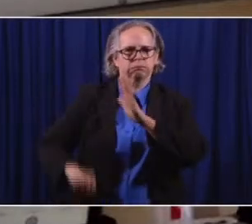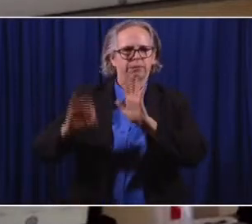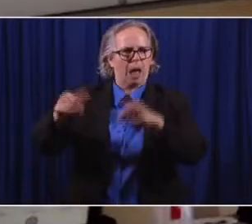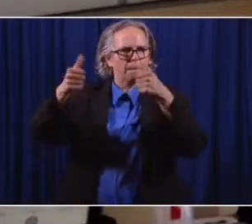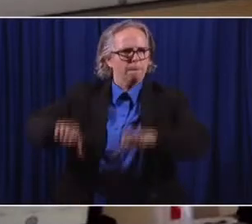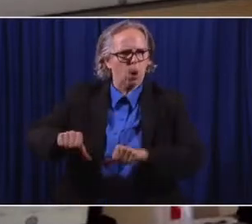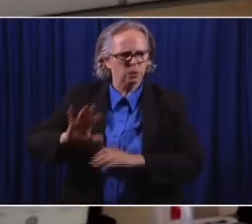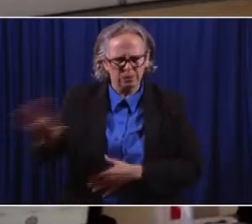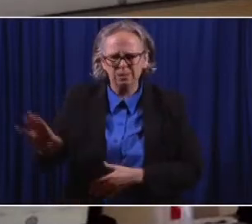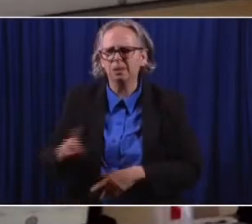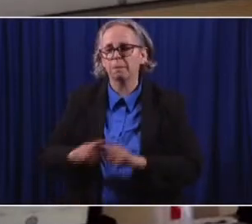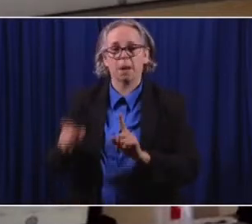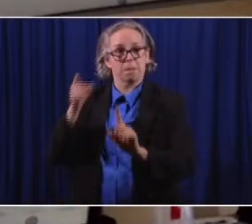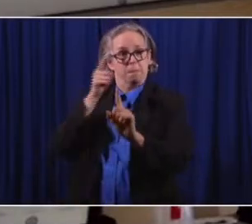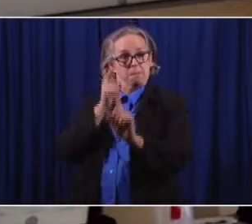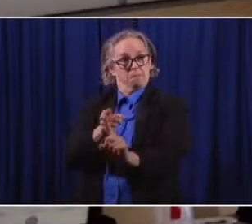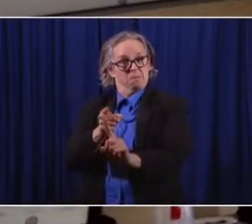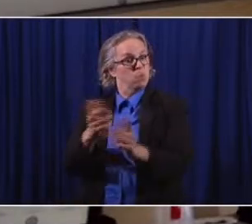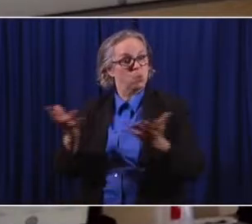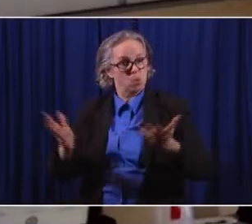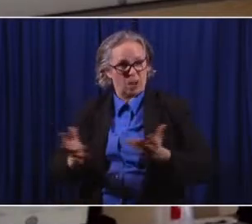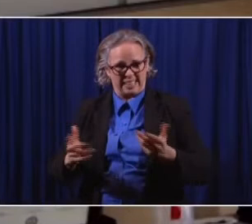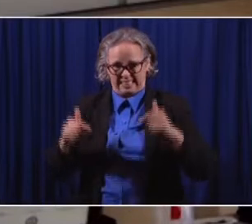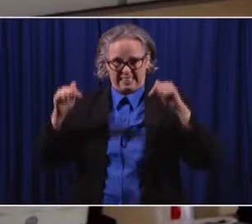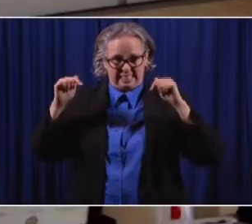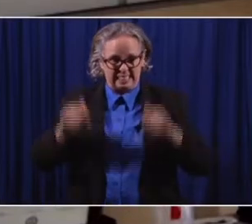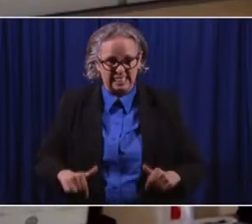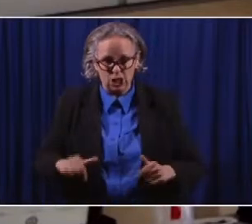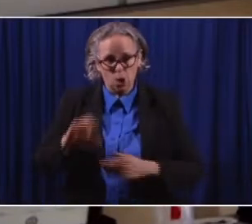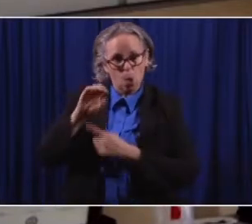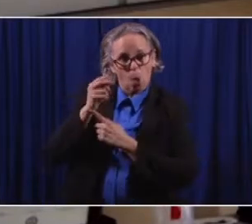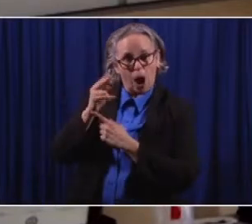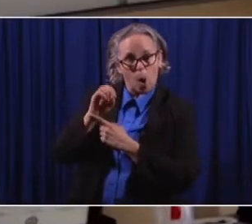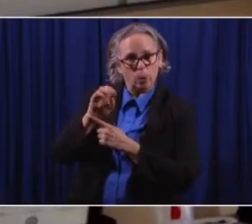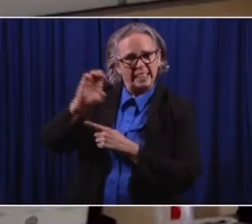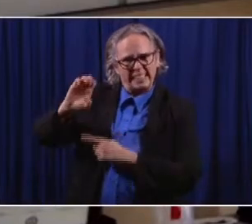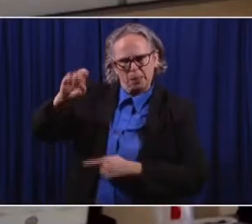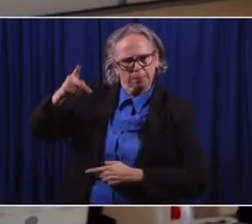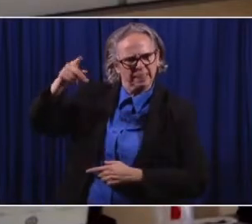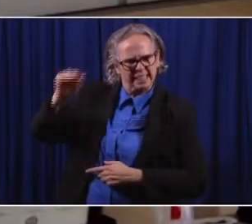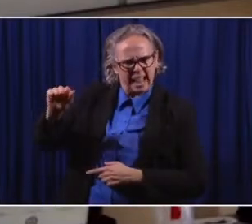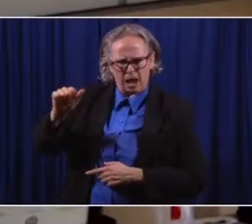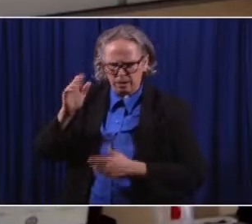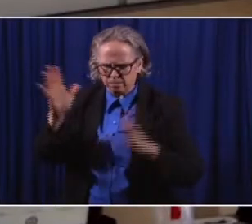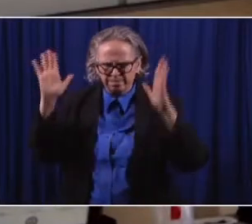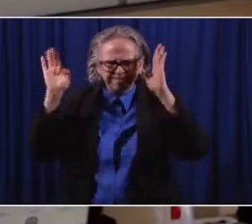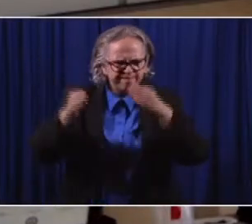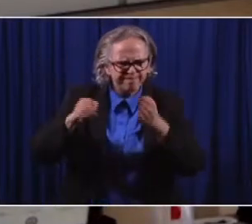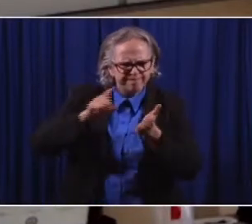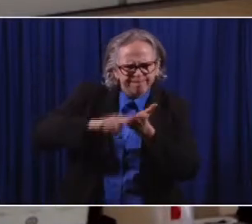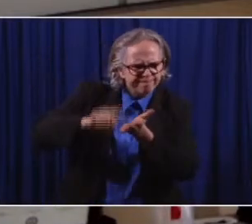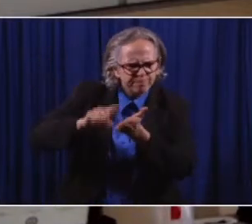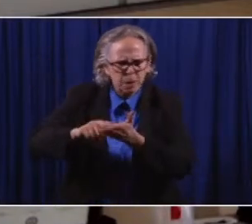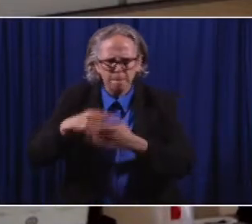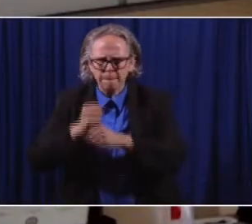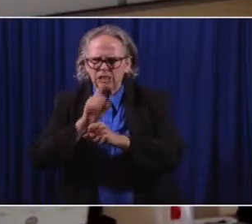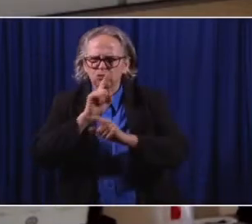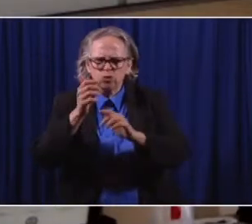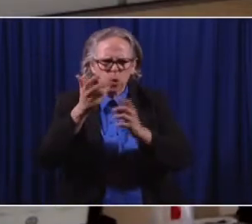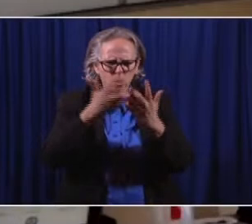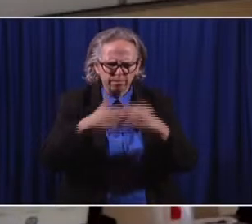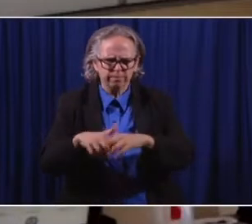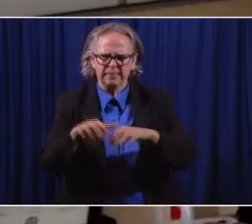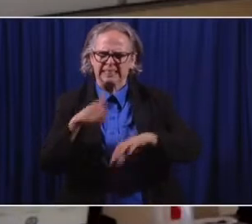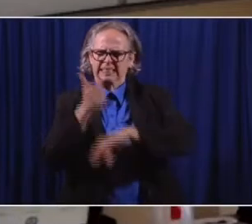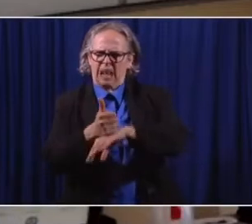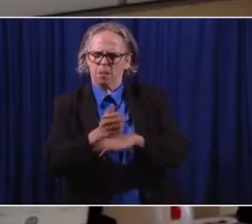having worked at EPA, you want to make sure everything is right, down to the exact